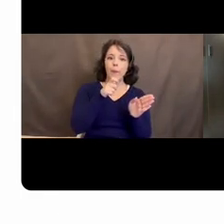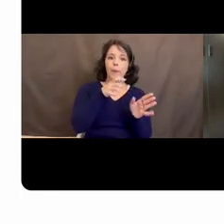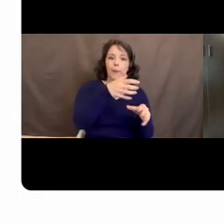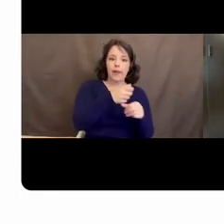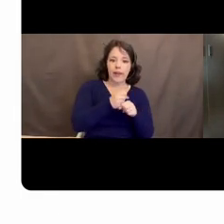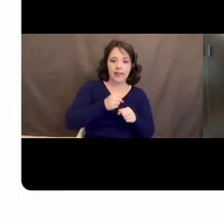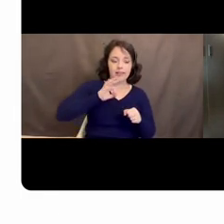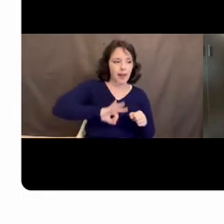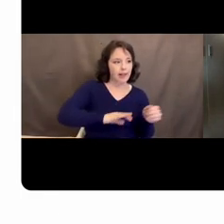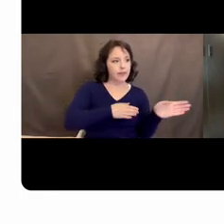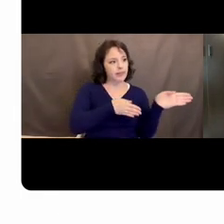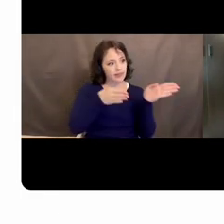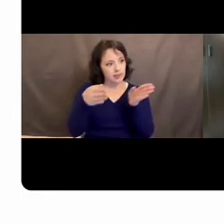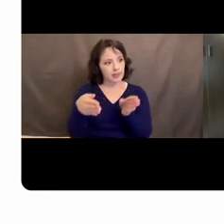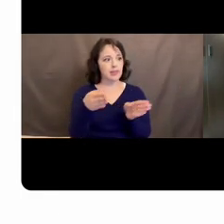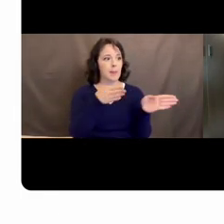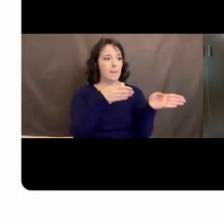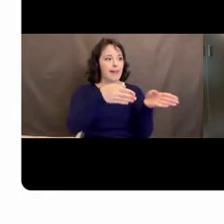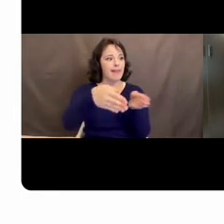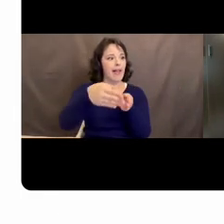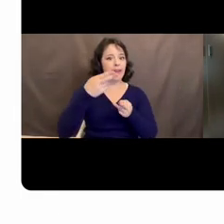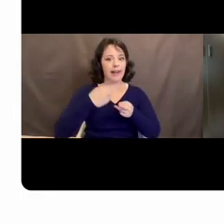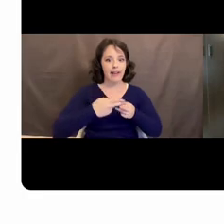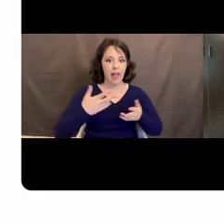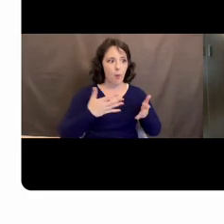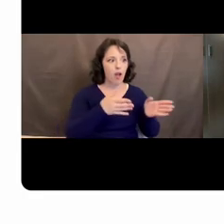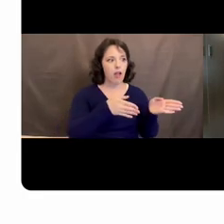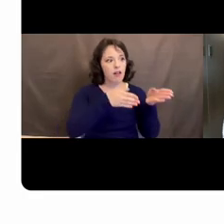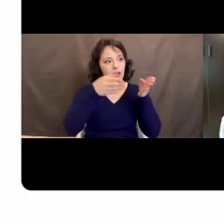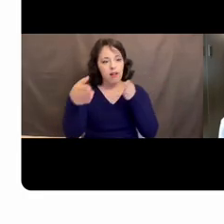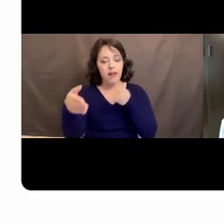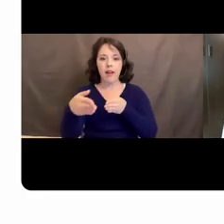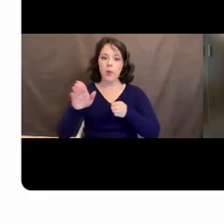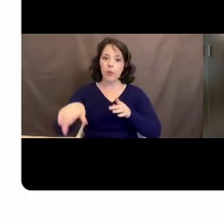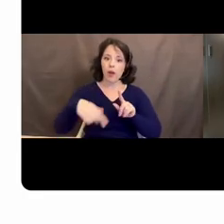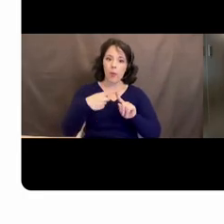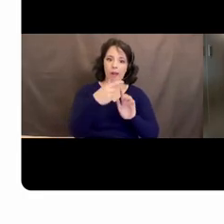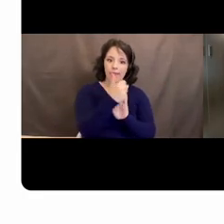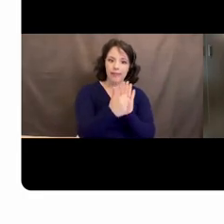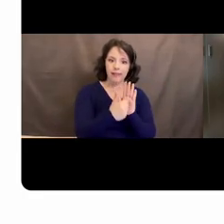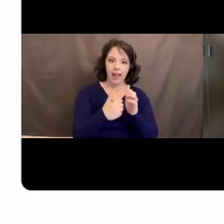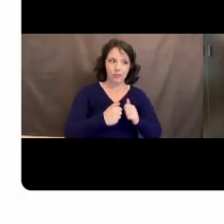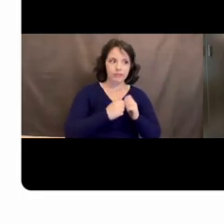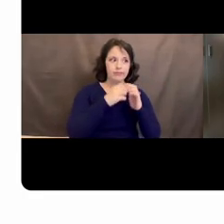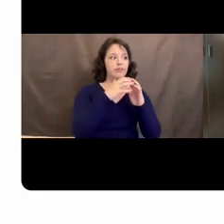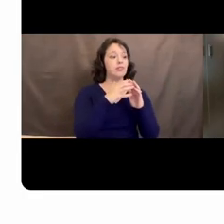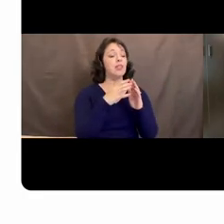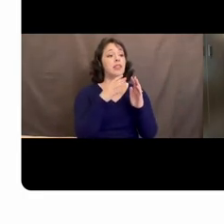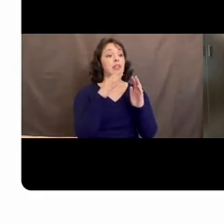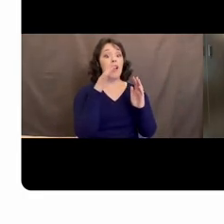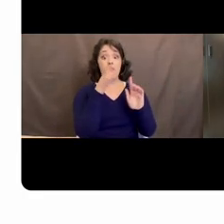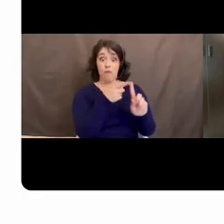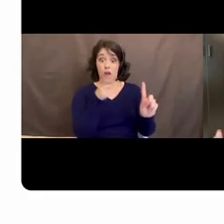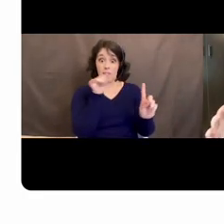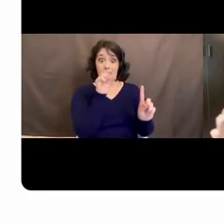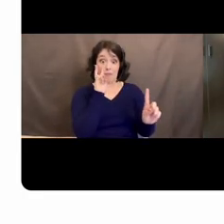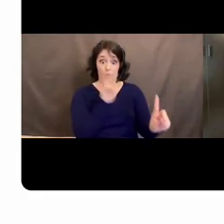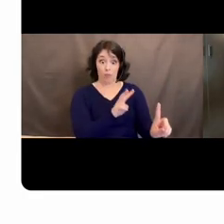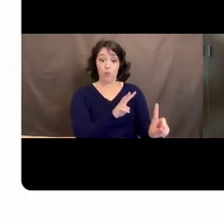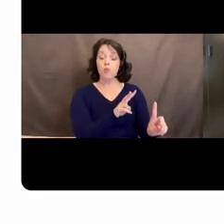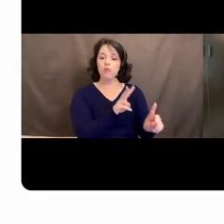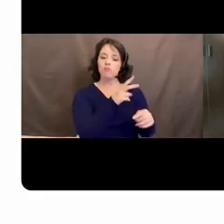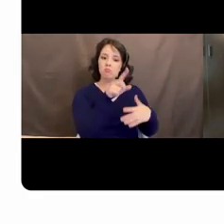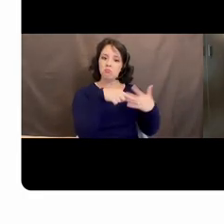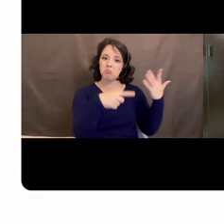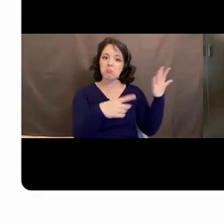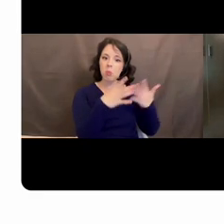they're in. And from here, you can do a whole host of different things. We can click to the next slide. We created the ability to